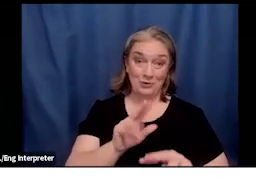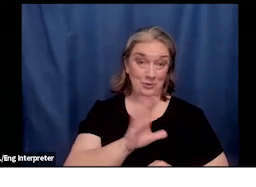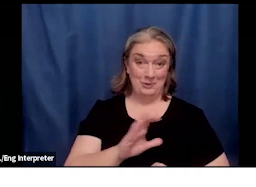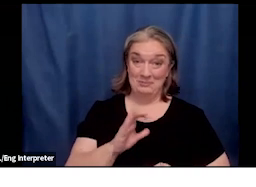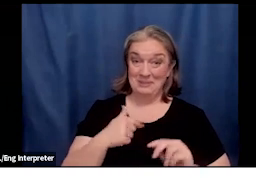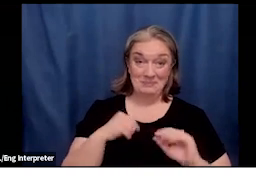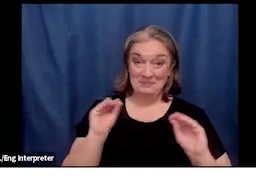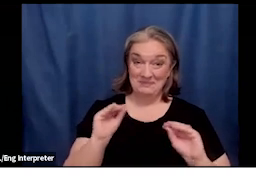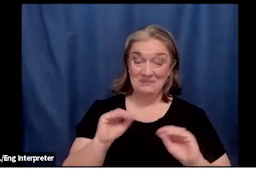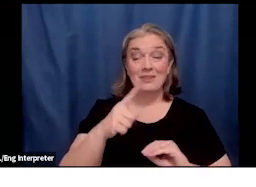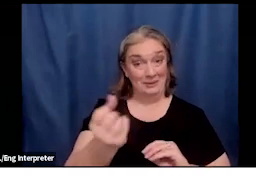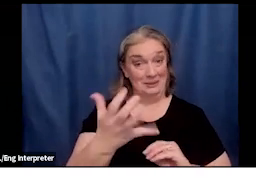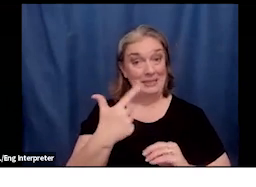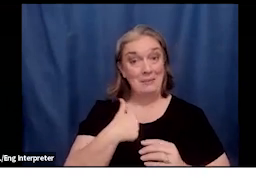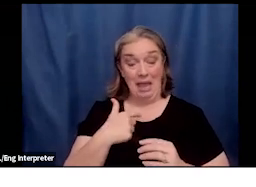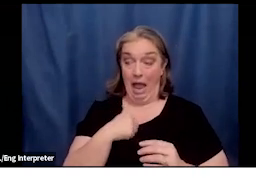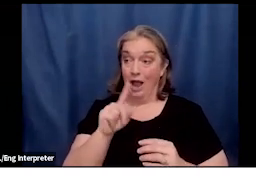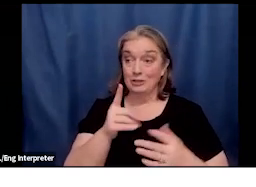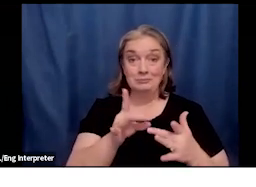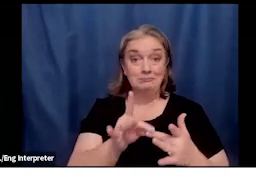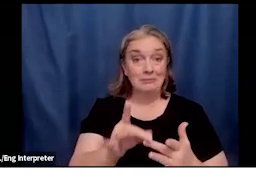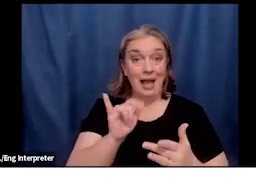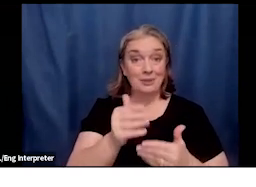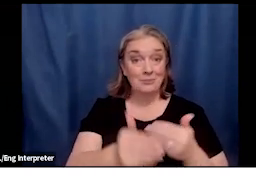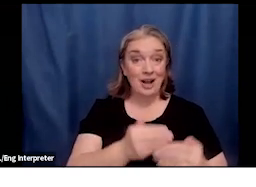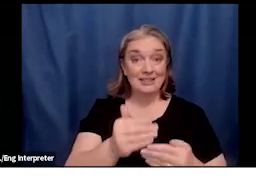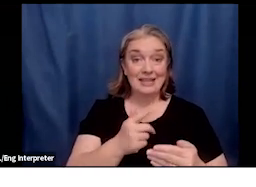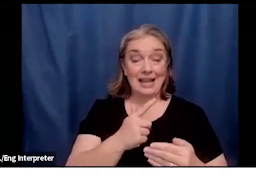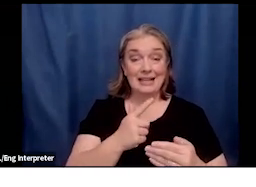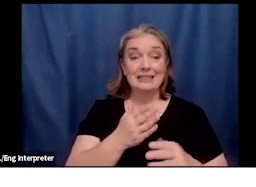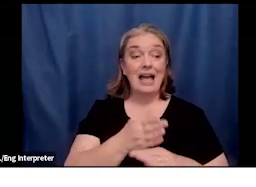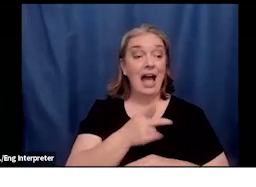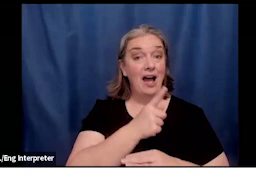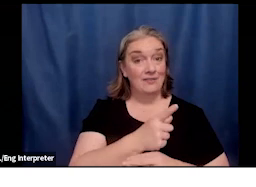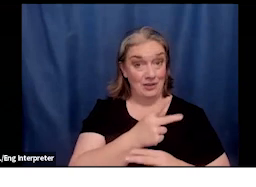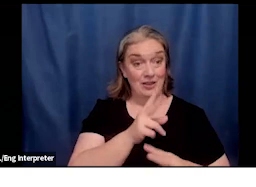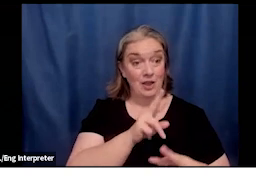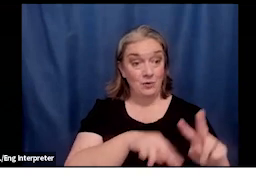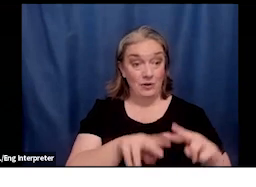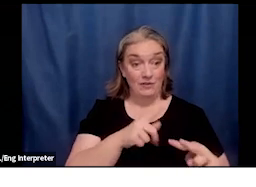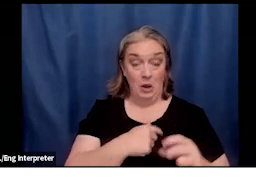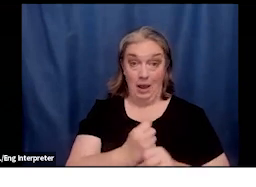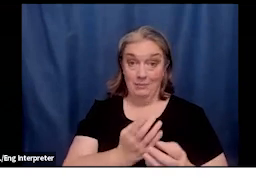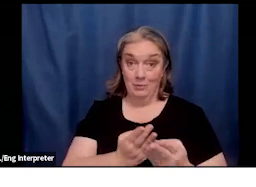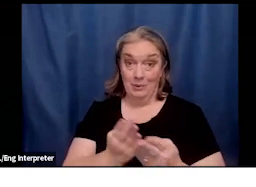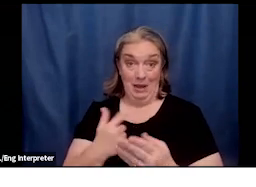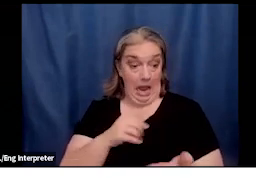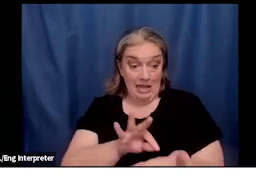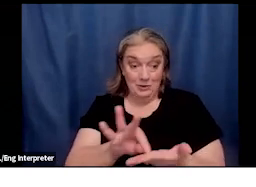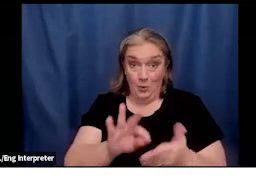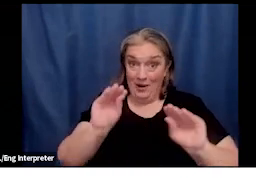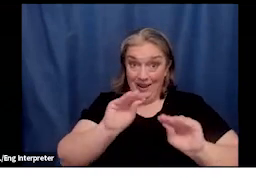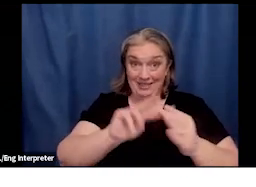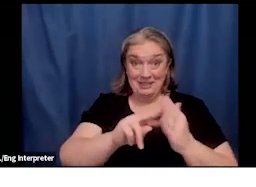everyone is supported in helping make those recommendations after the review. So I do not score anything. So